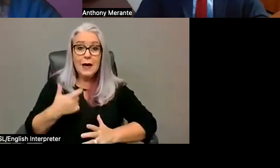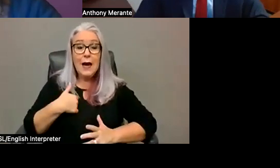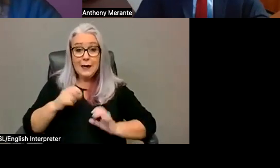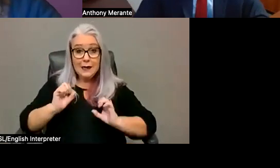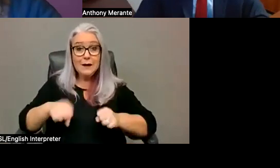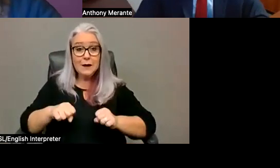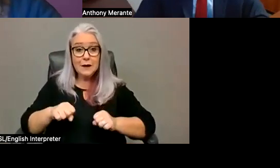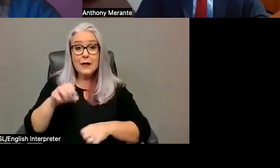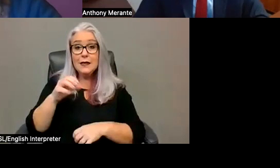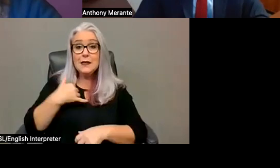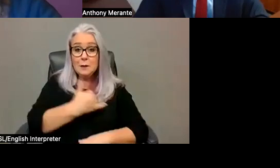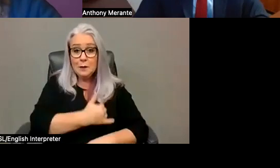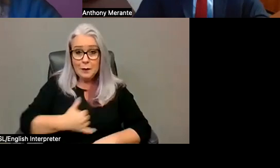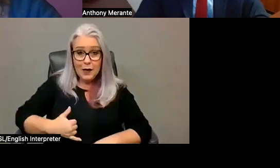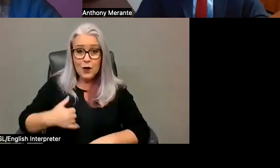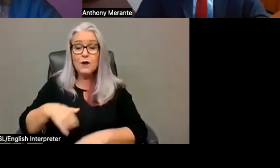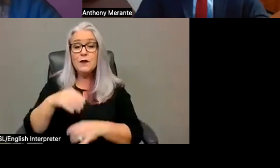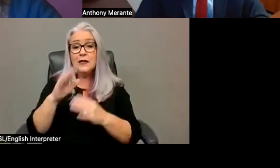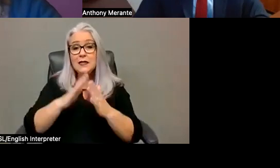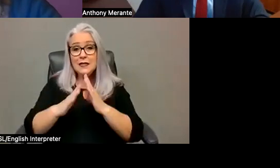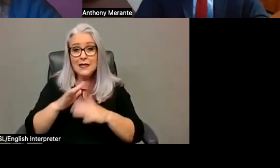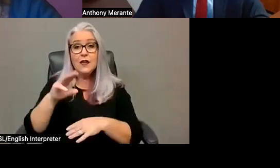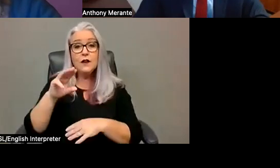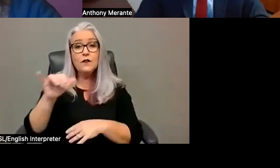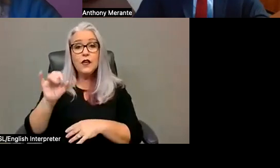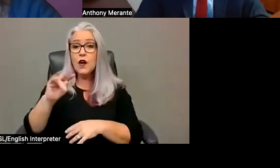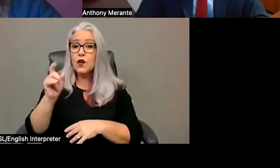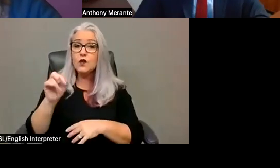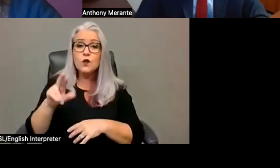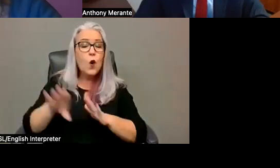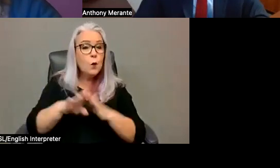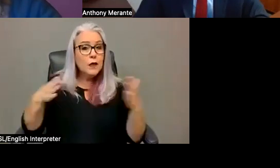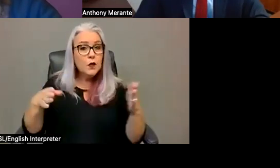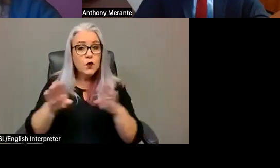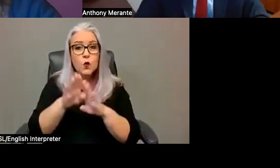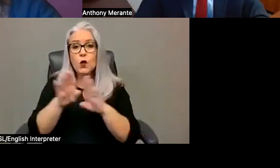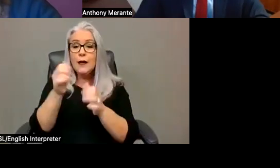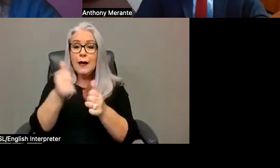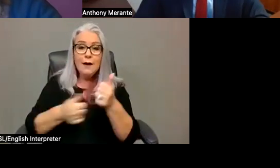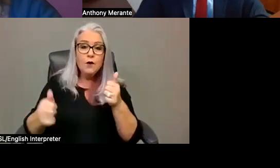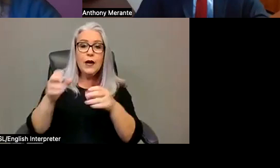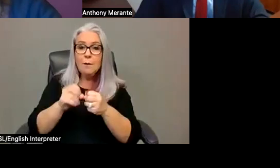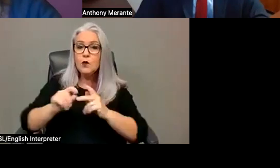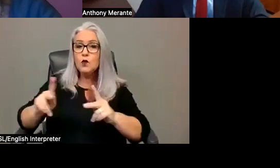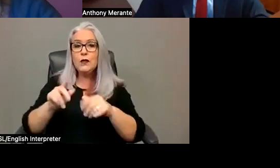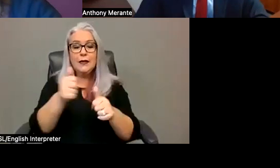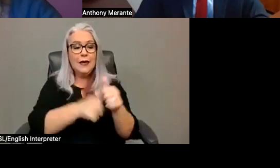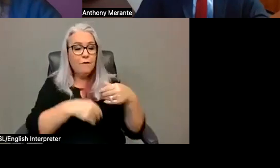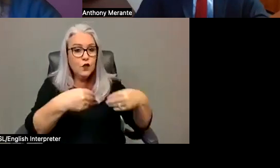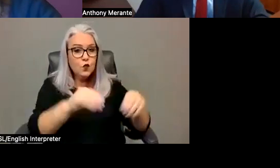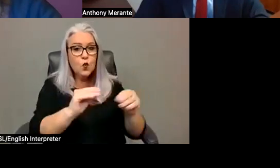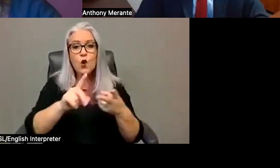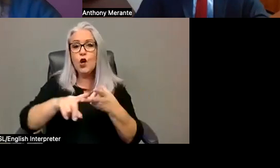ability as the mayor of the city of Yonkers to open the doors to every opportunity in every store, every